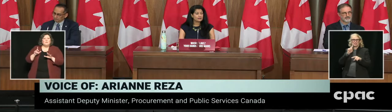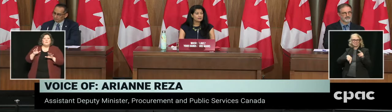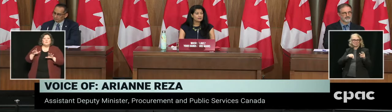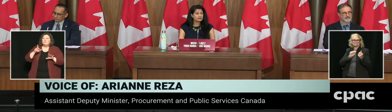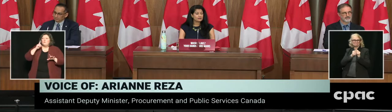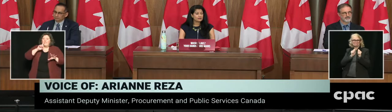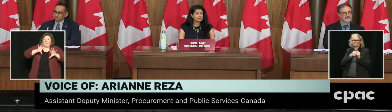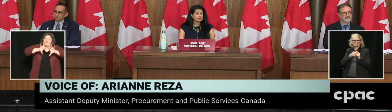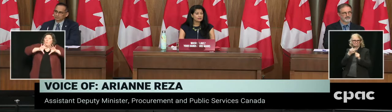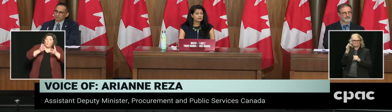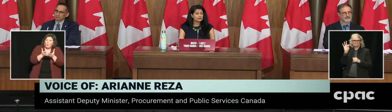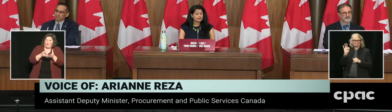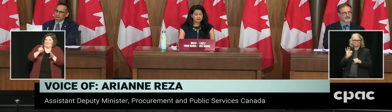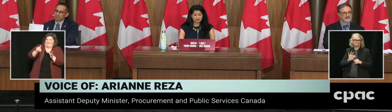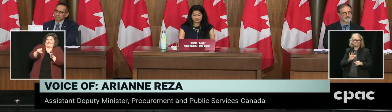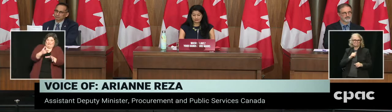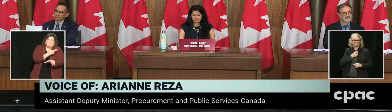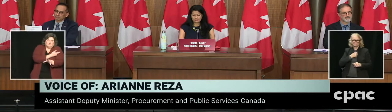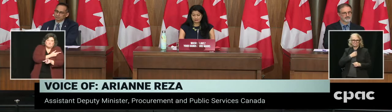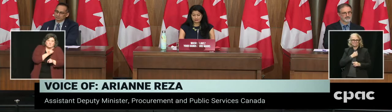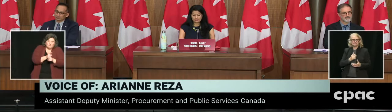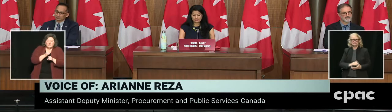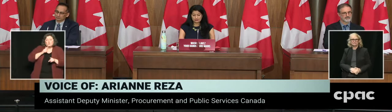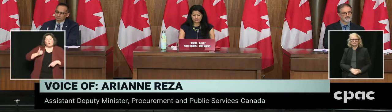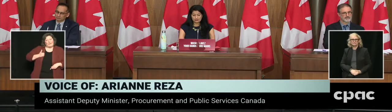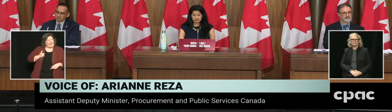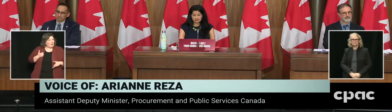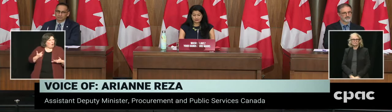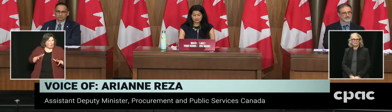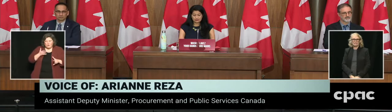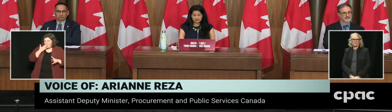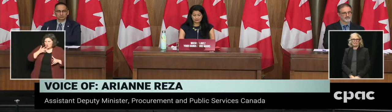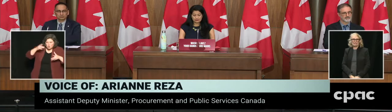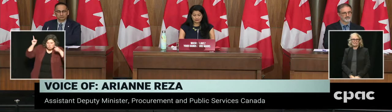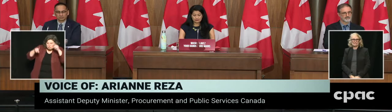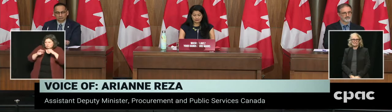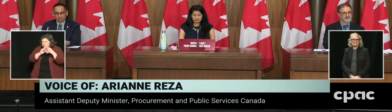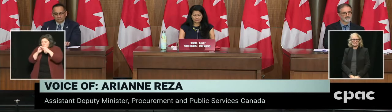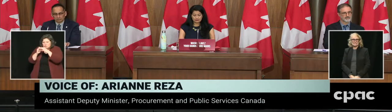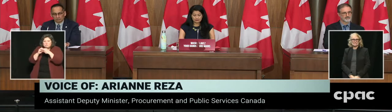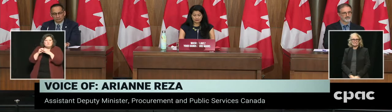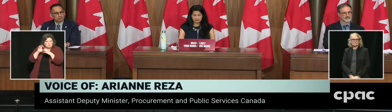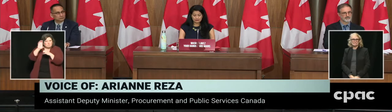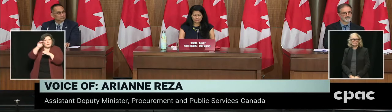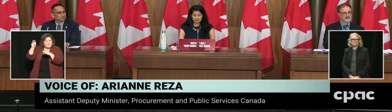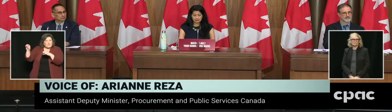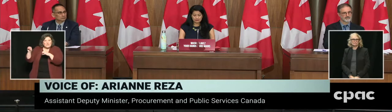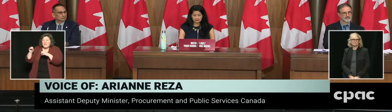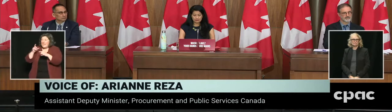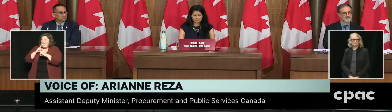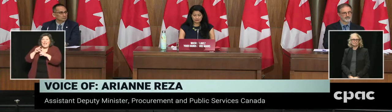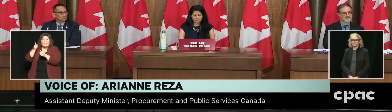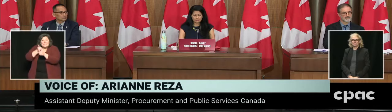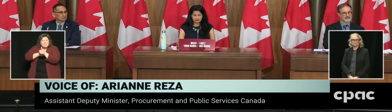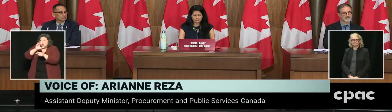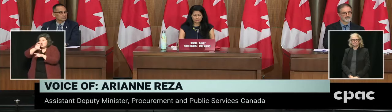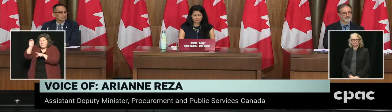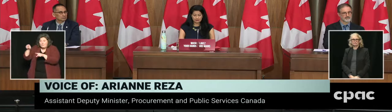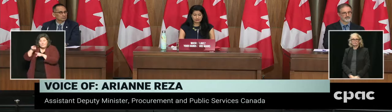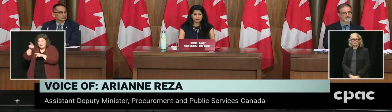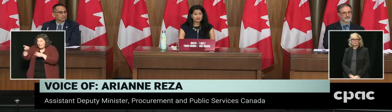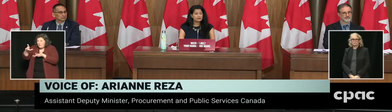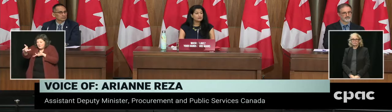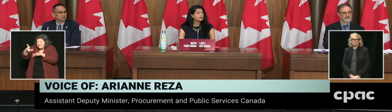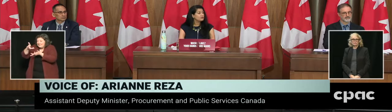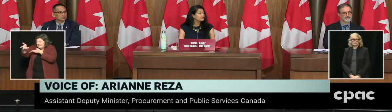demand. Canada's been able to secure a strong portfolio of candidates, and we have worked with each of the vaccine manufacturers to,